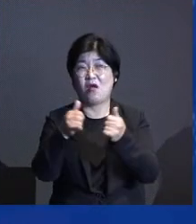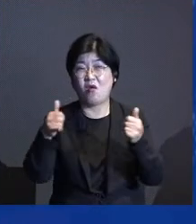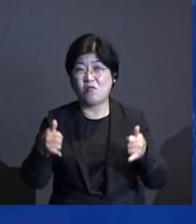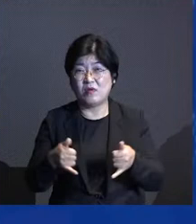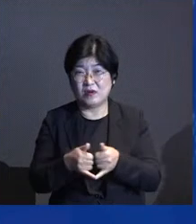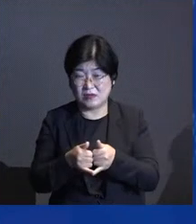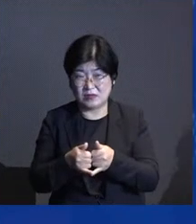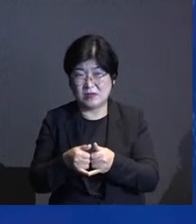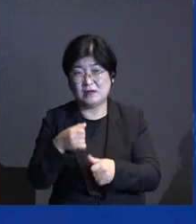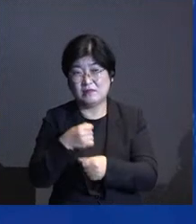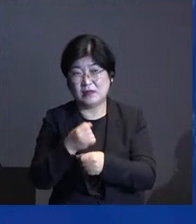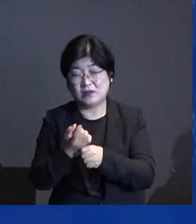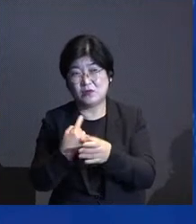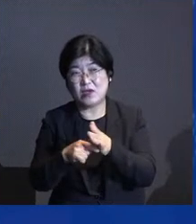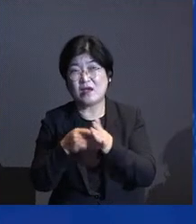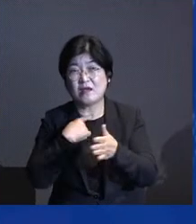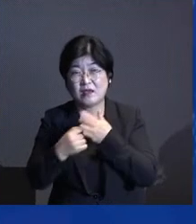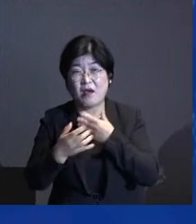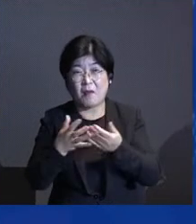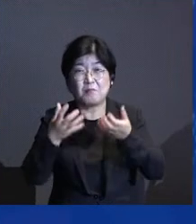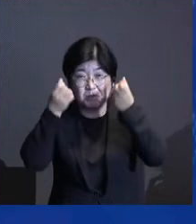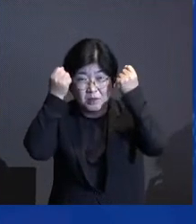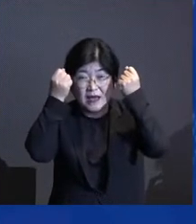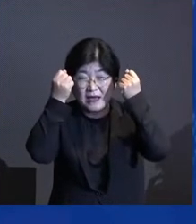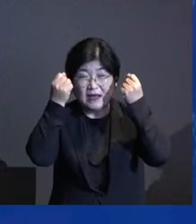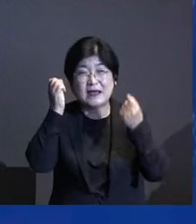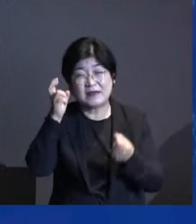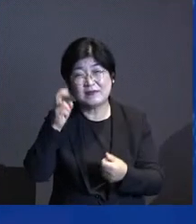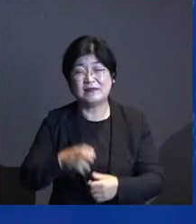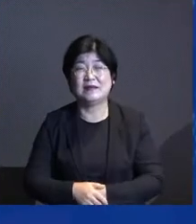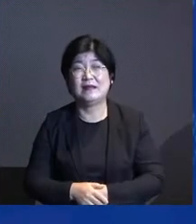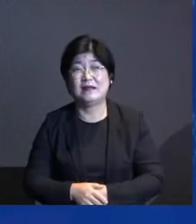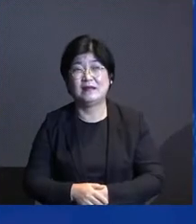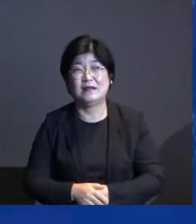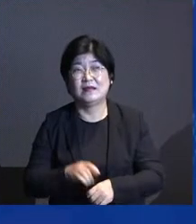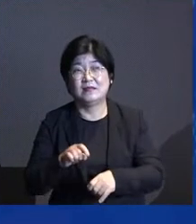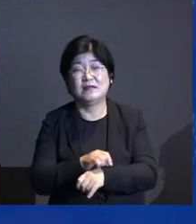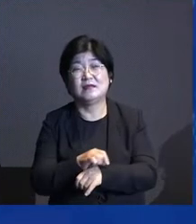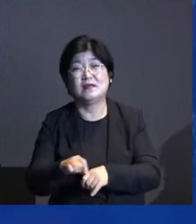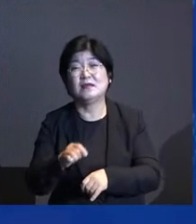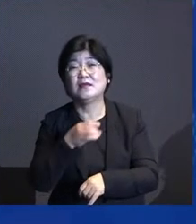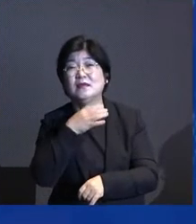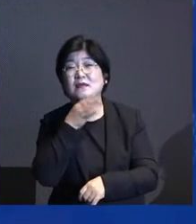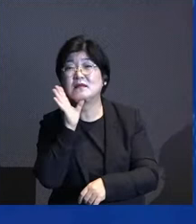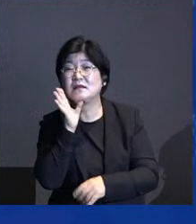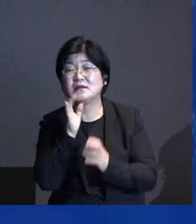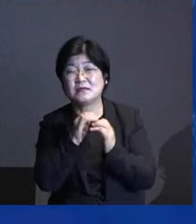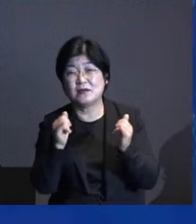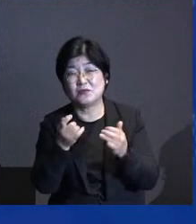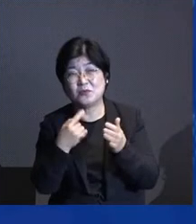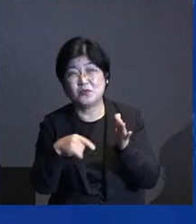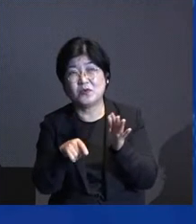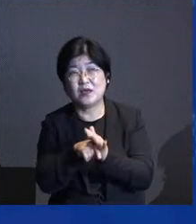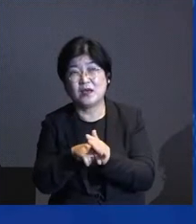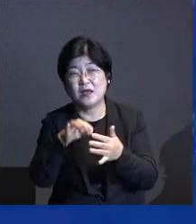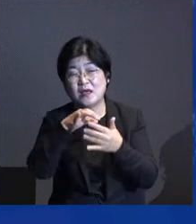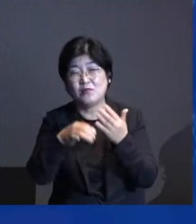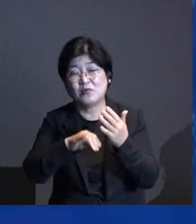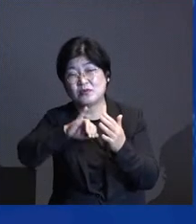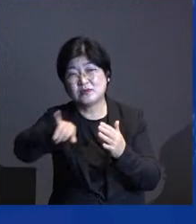for and with older people. Within our project, the Dreamlike Neighborhood project, we have throughout our